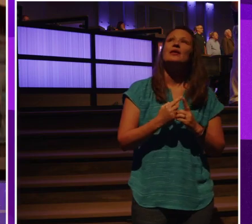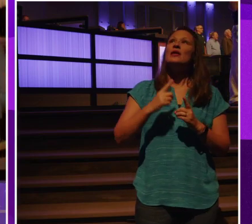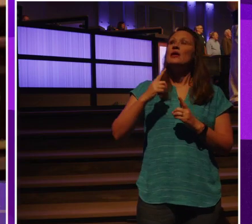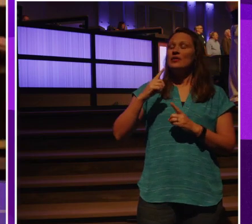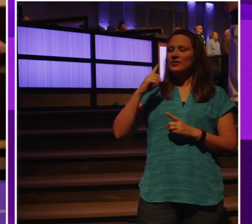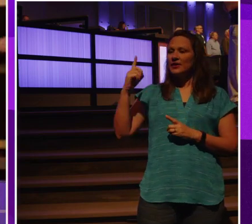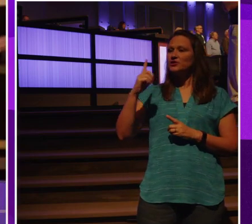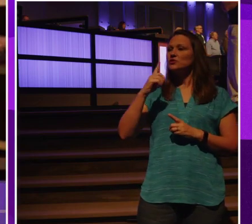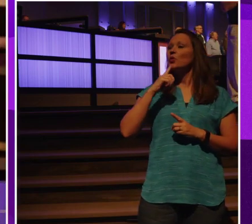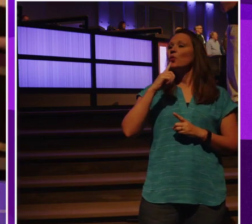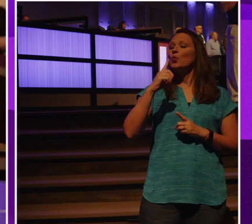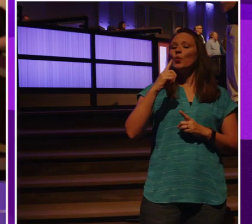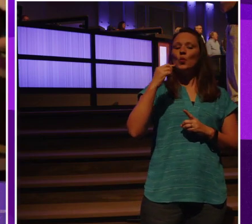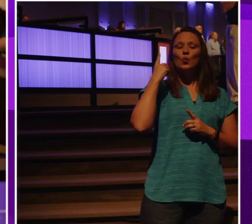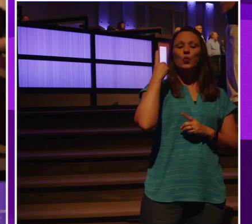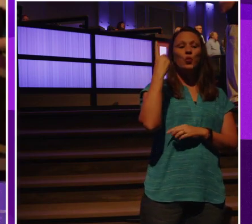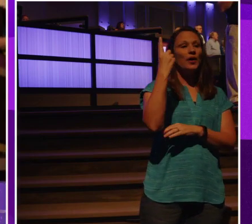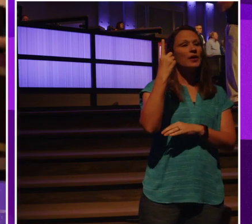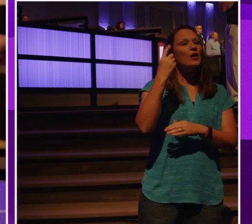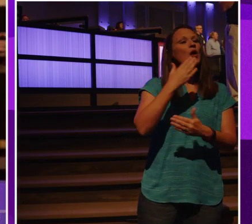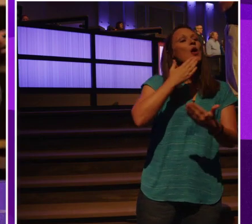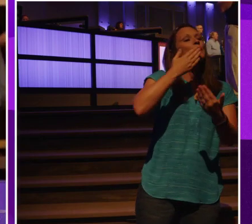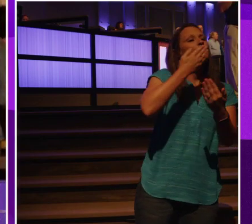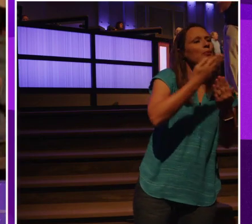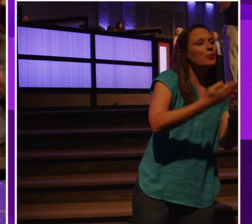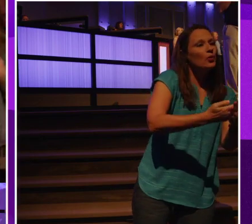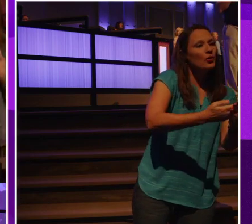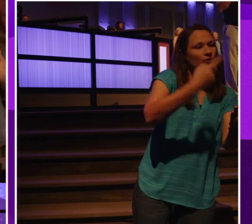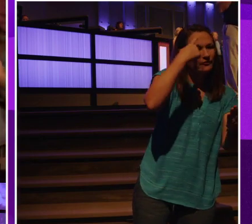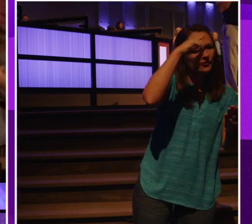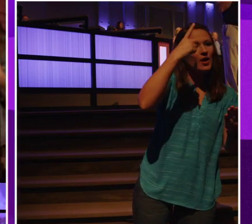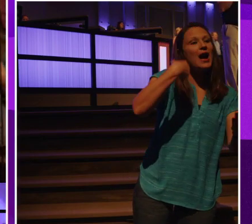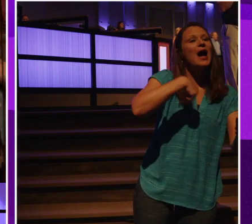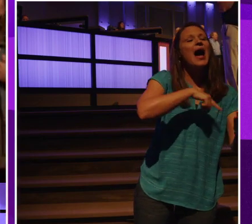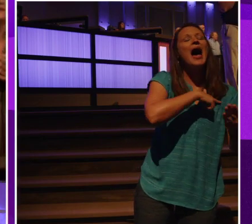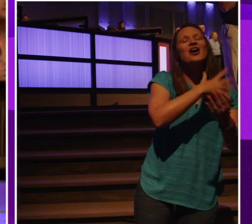come. There is one born for our